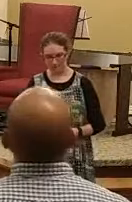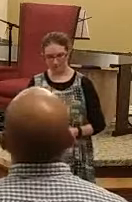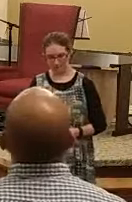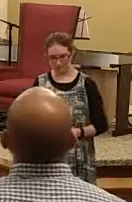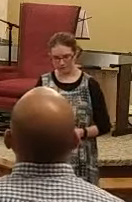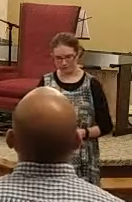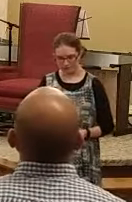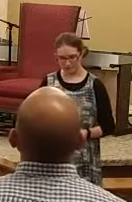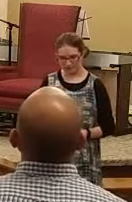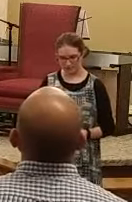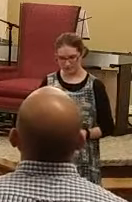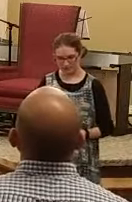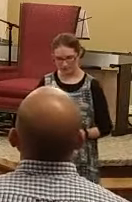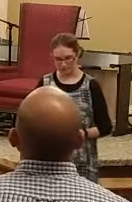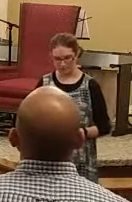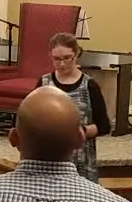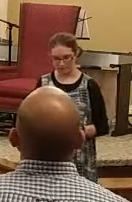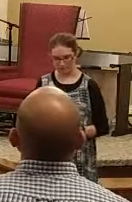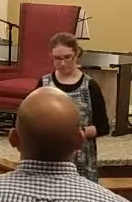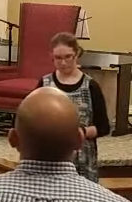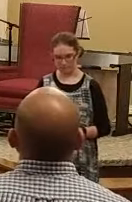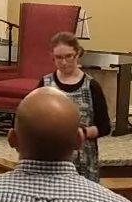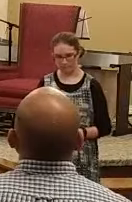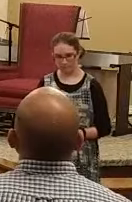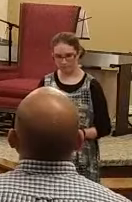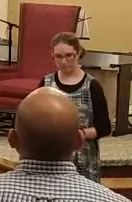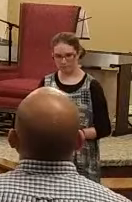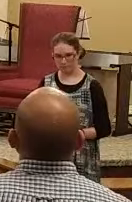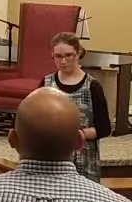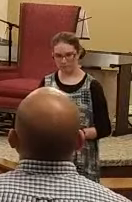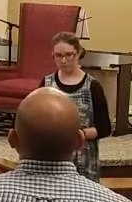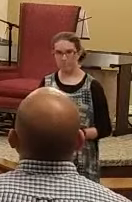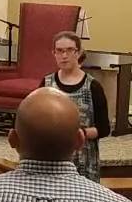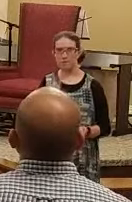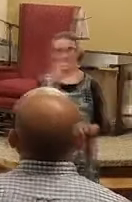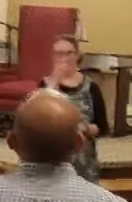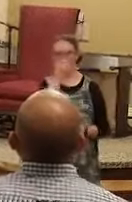Hallelujah. Hallelujah, Jesus. Thank you, Lord. Amen. God bless you.